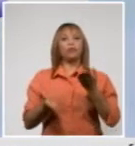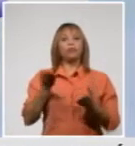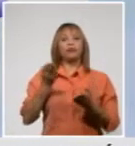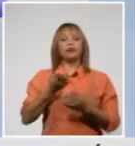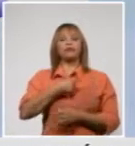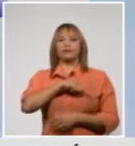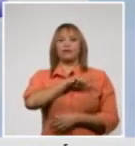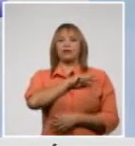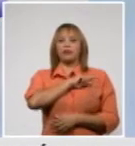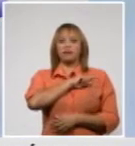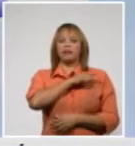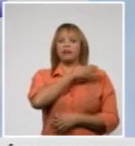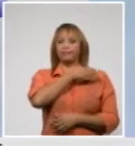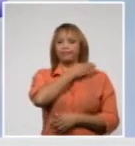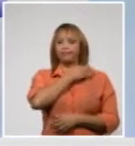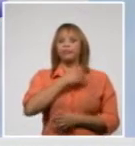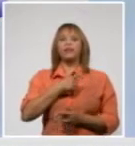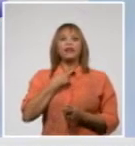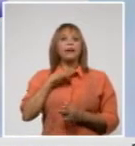with 1.31,